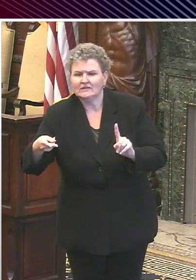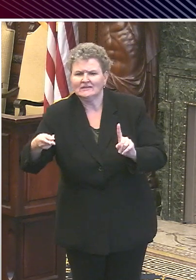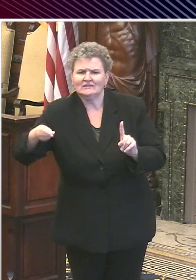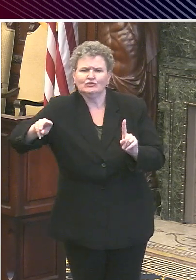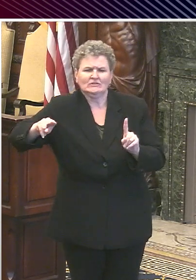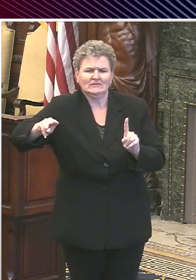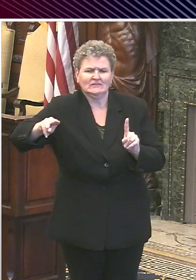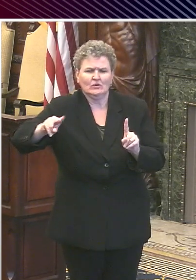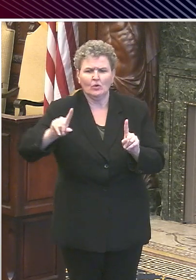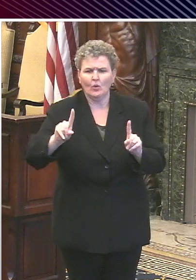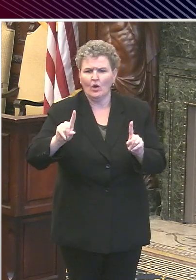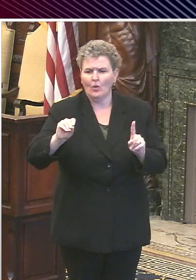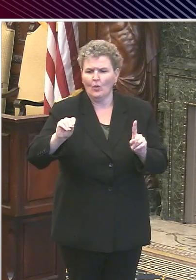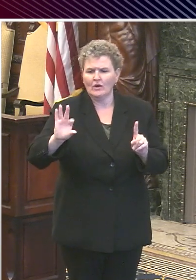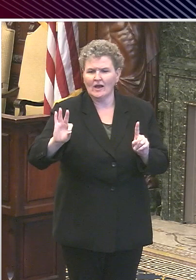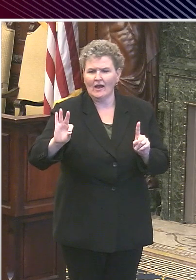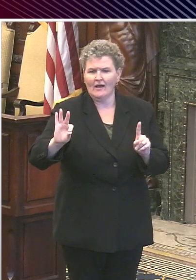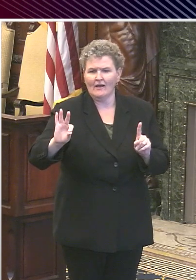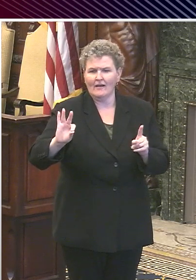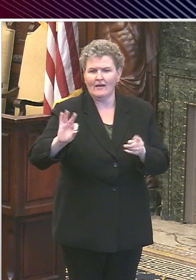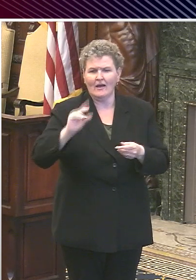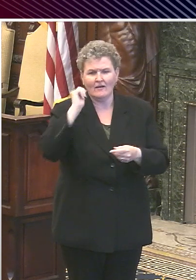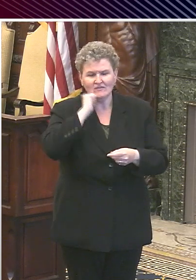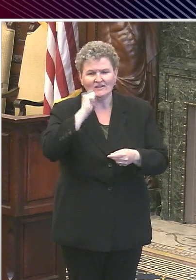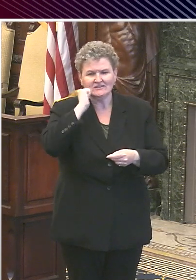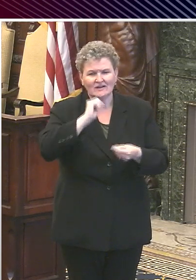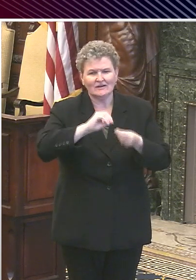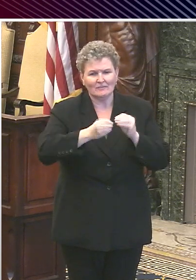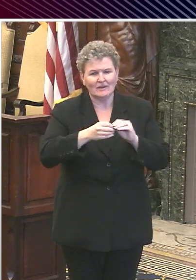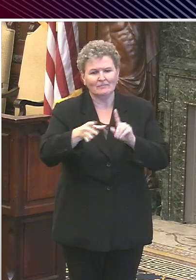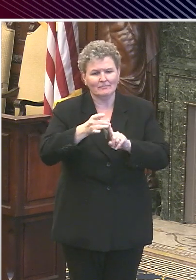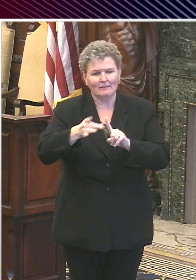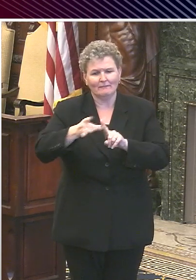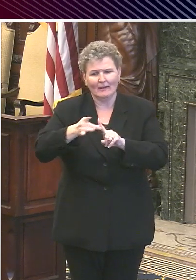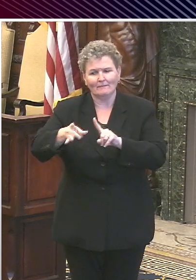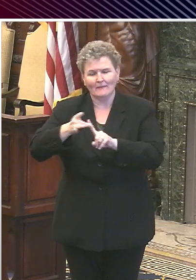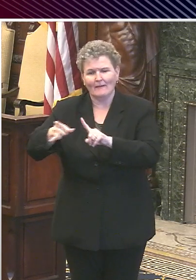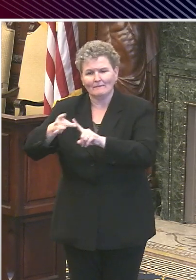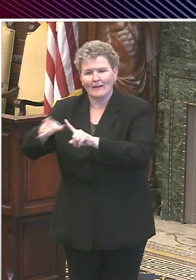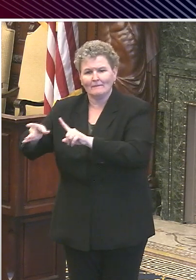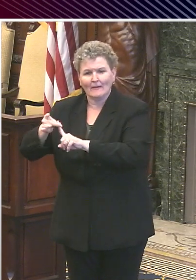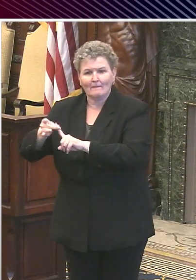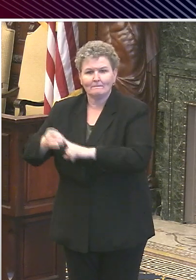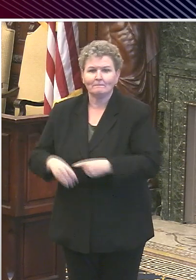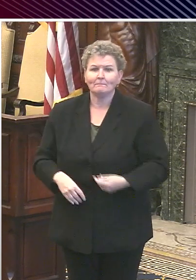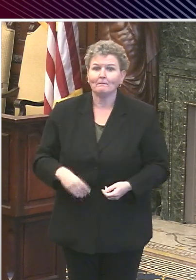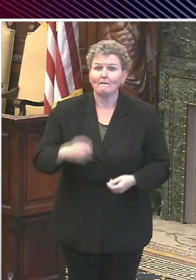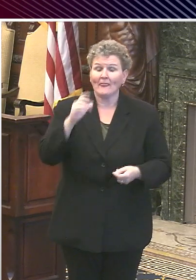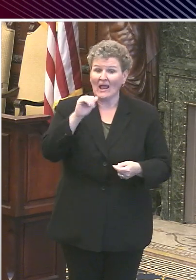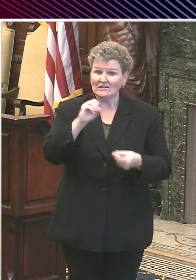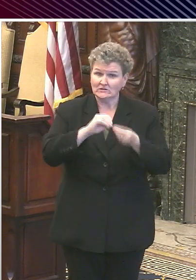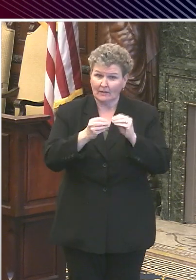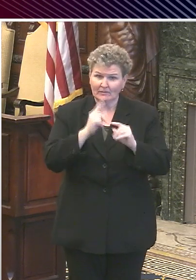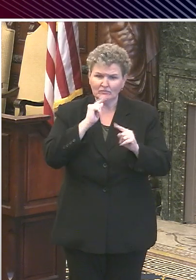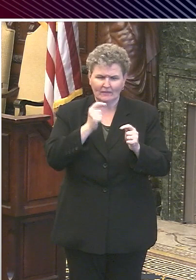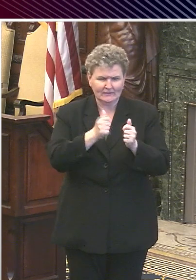laboratory, we averaged 109 cases per day. Now, with case report delays, we'll likely see an increase in that